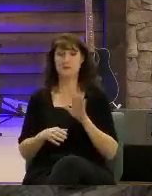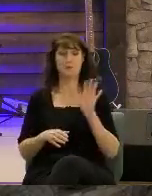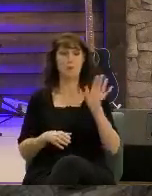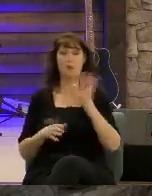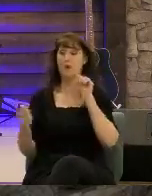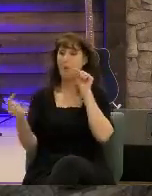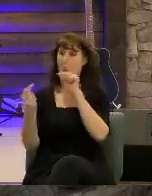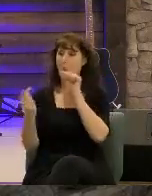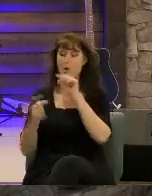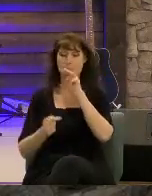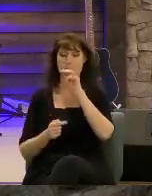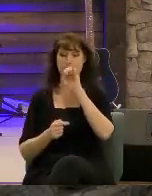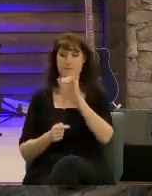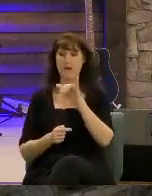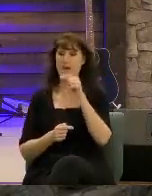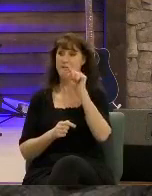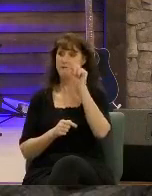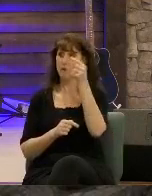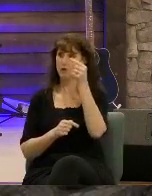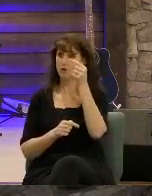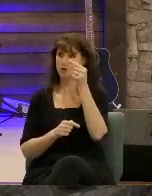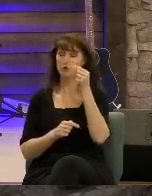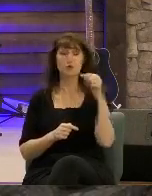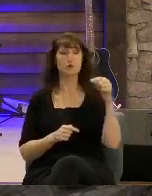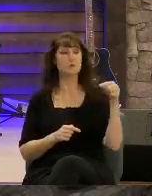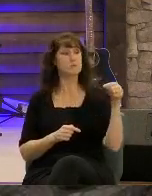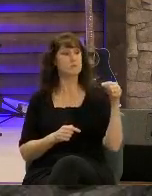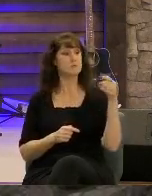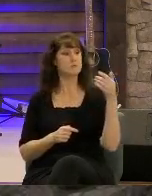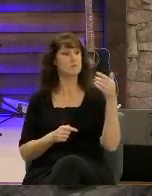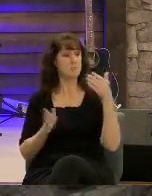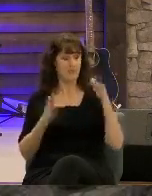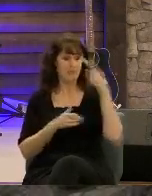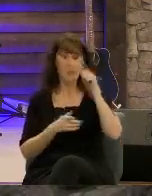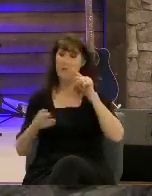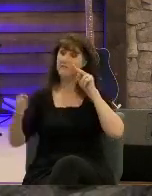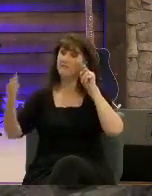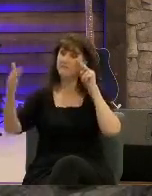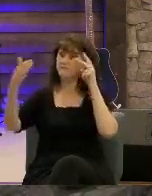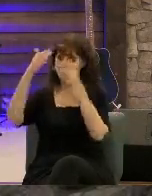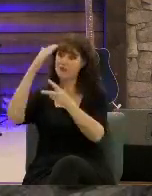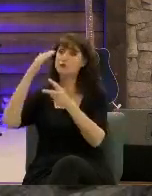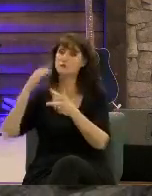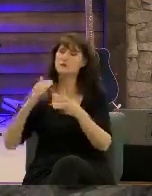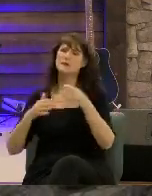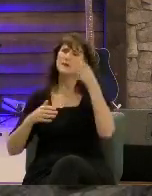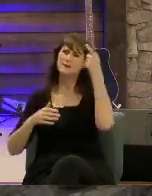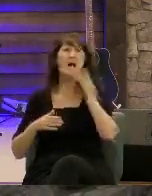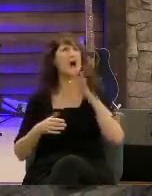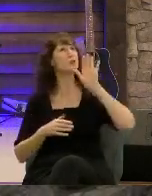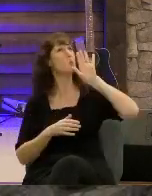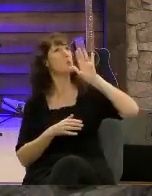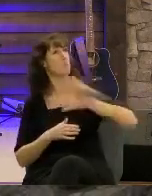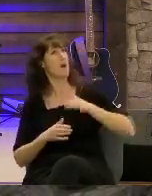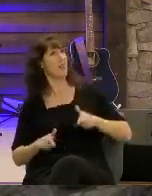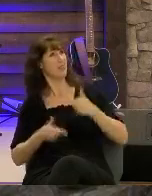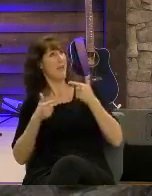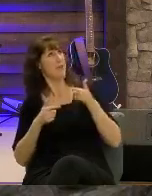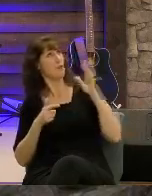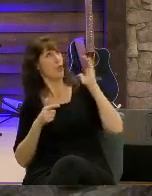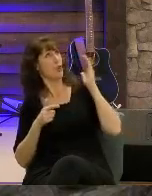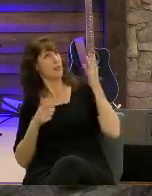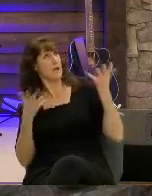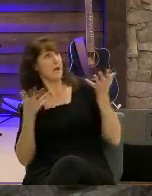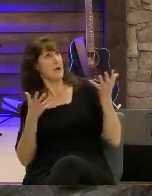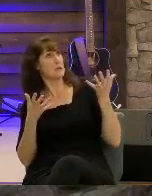asking the Lord through these 6 weeks, God, what do you want my life to look like on the other side of this? You